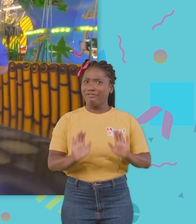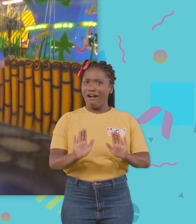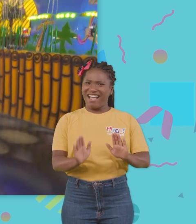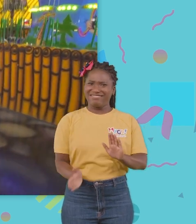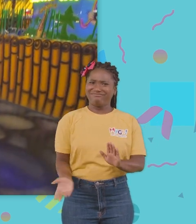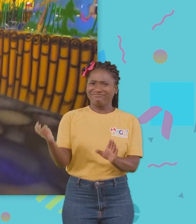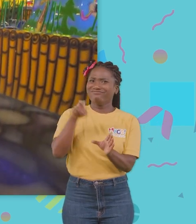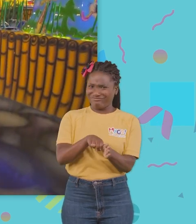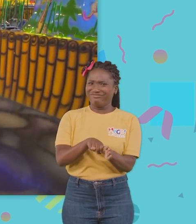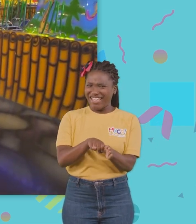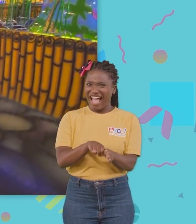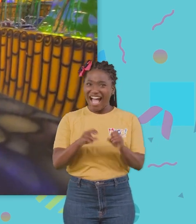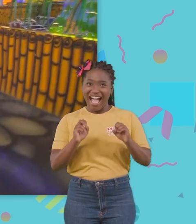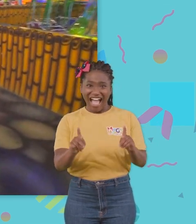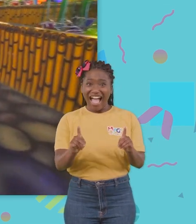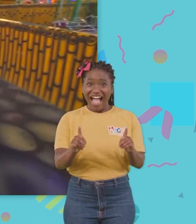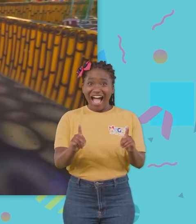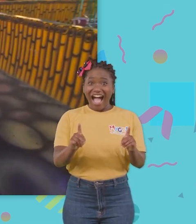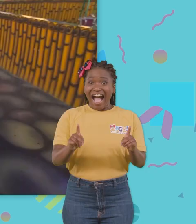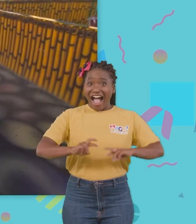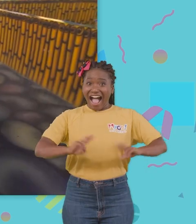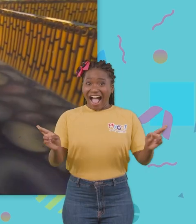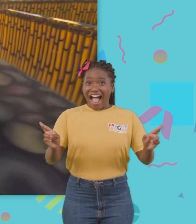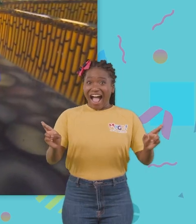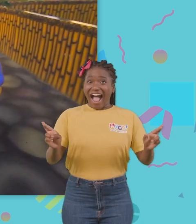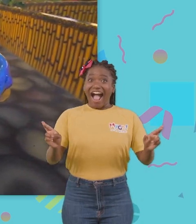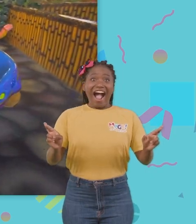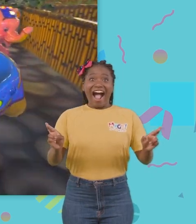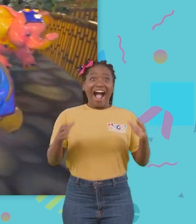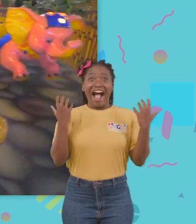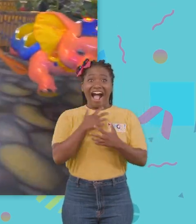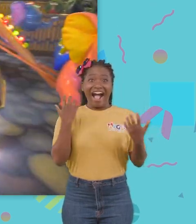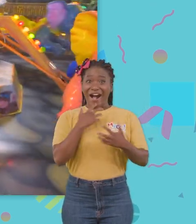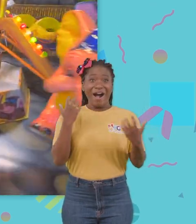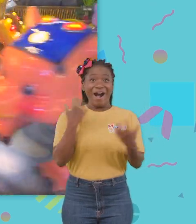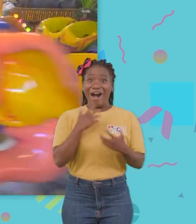Okay, let's ride. Okay, here we go!